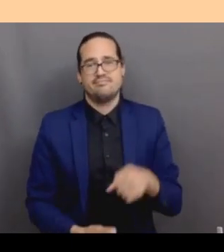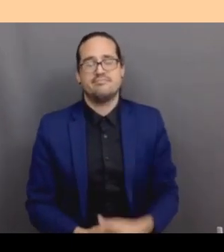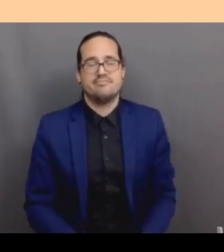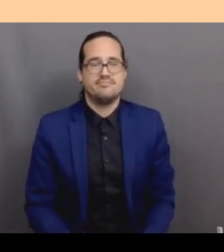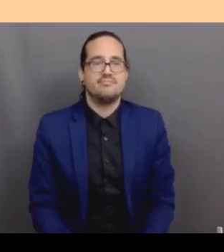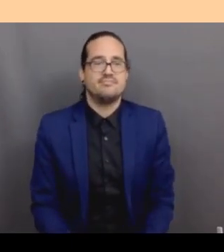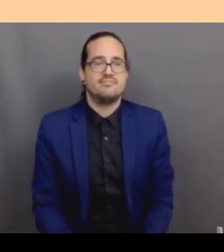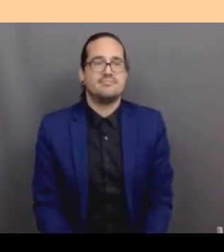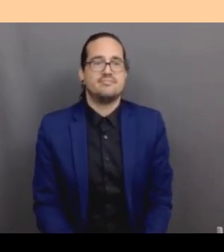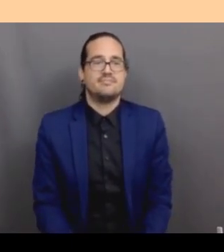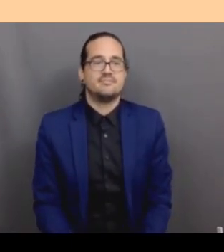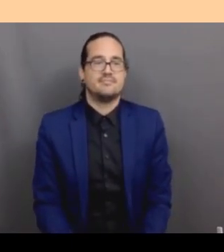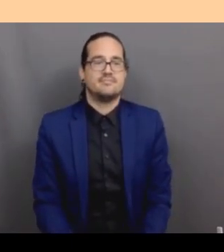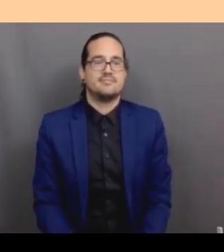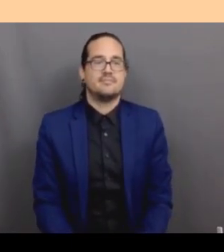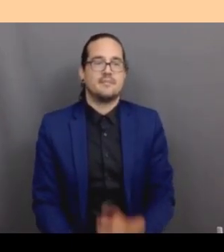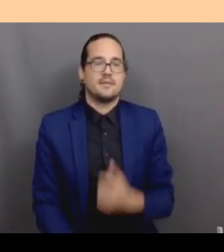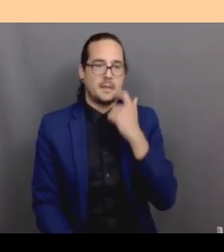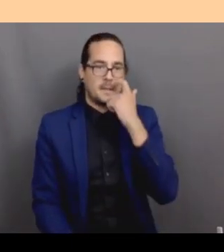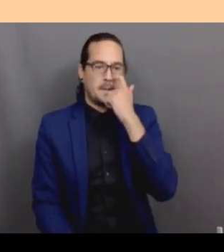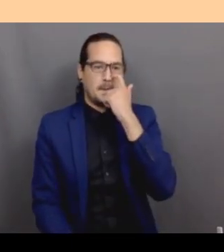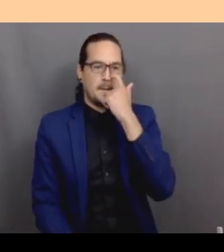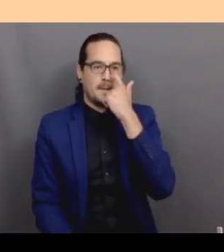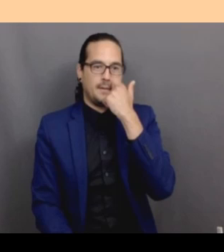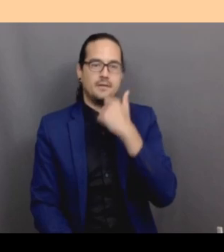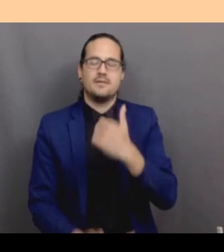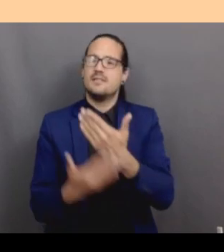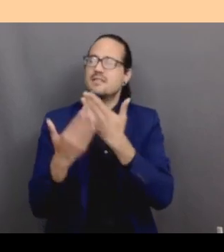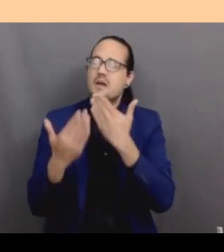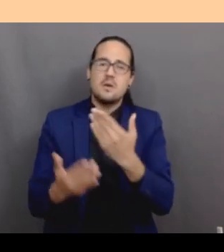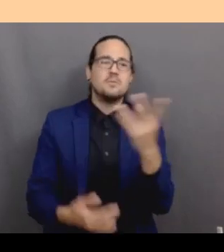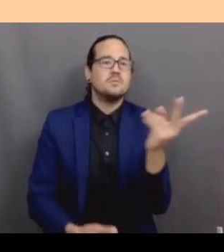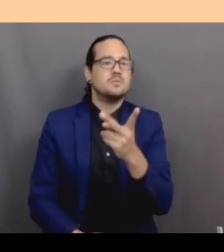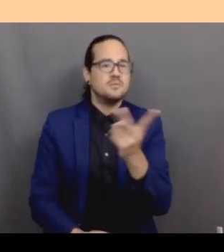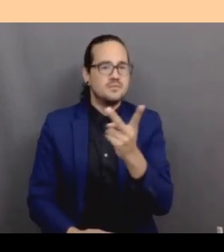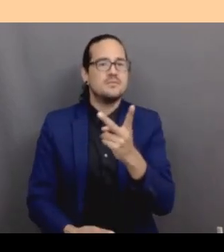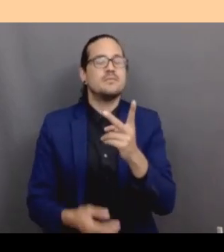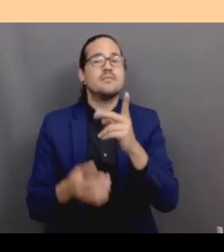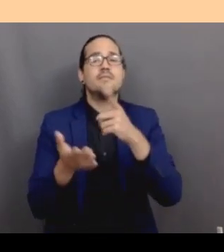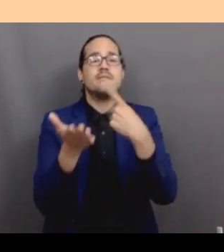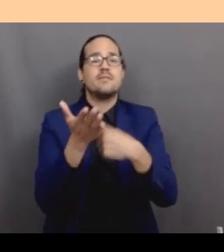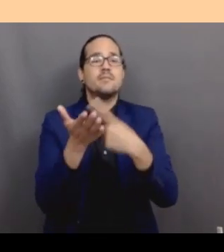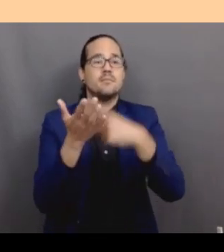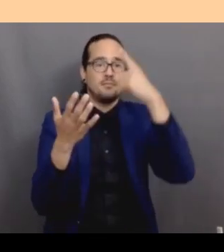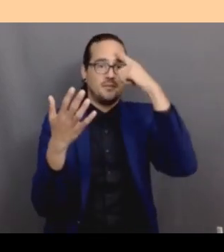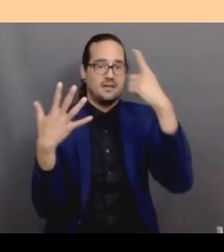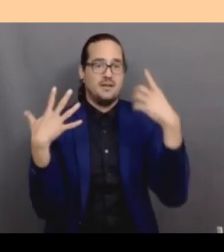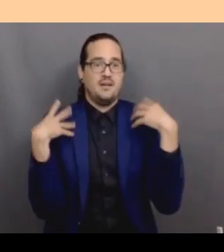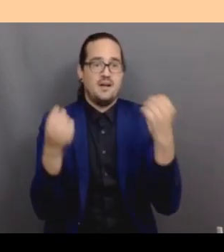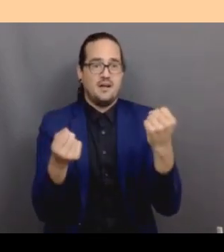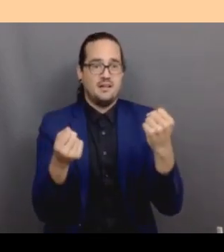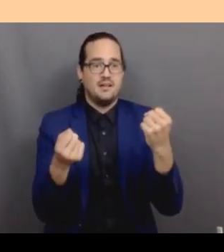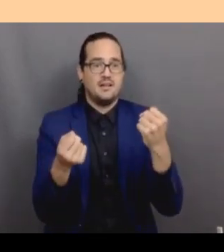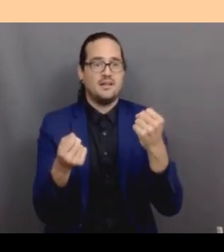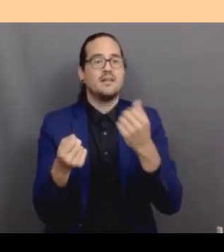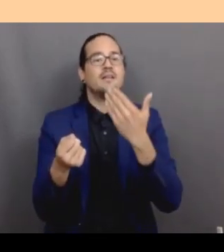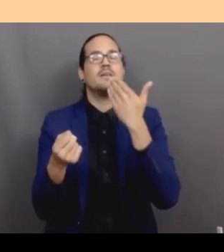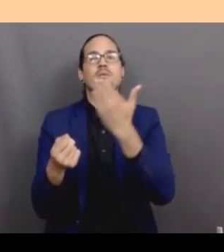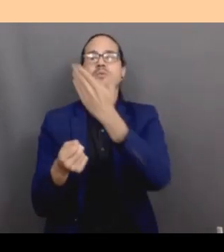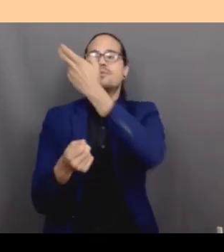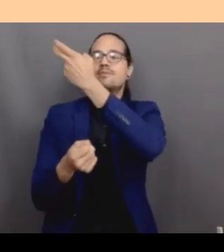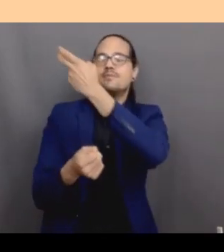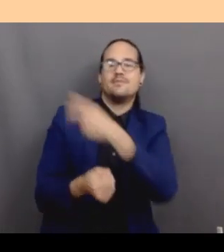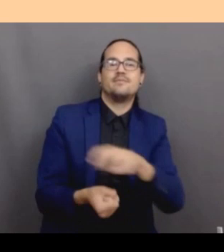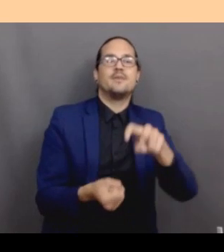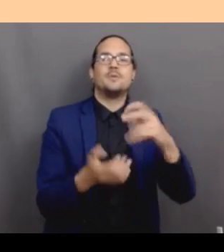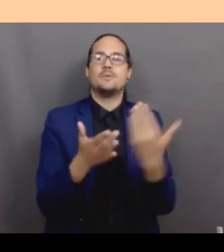And you brought up mental health, and I think this is a good segue here. You've also mentioned the efforts of the Behavioral Health